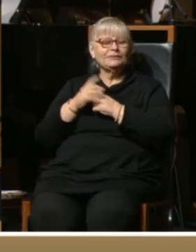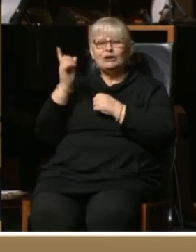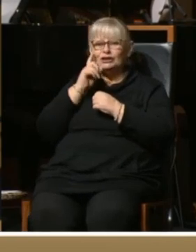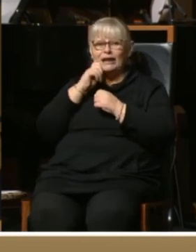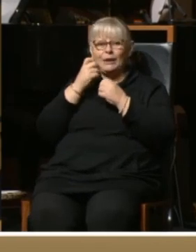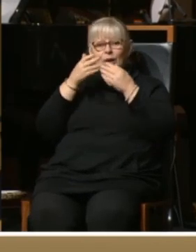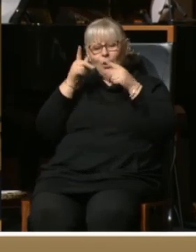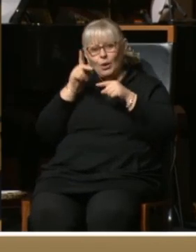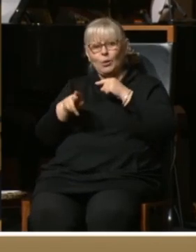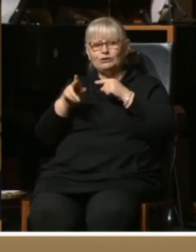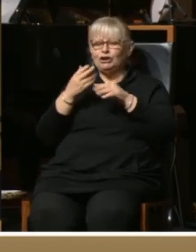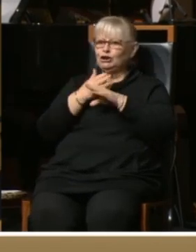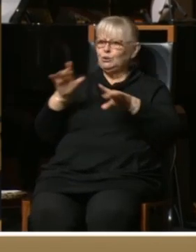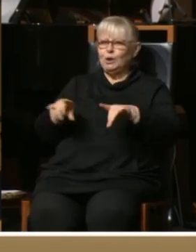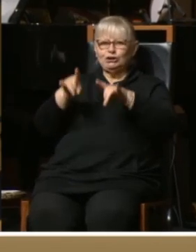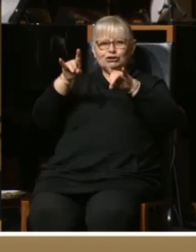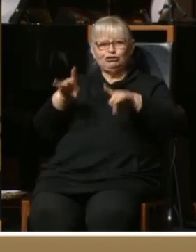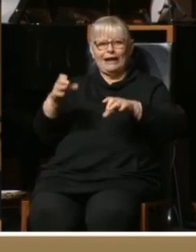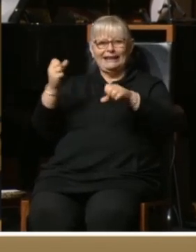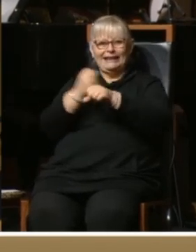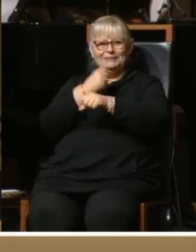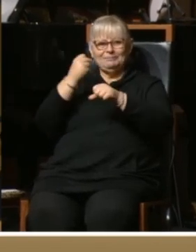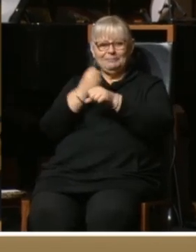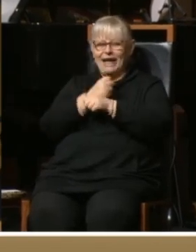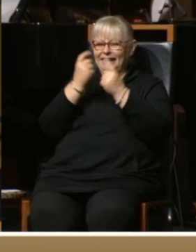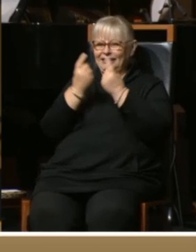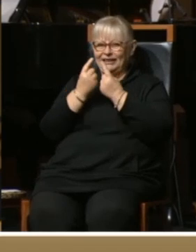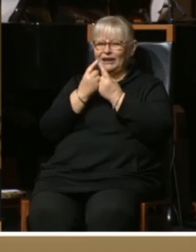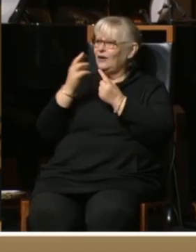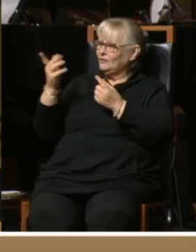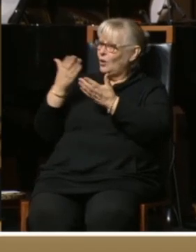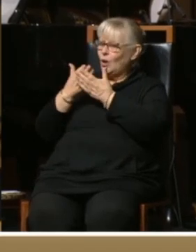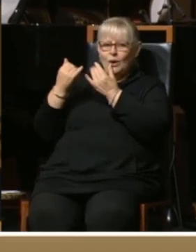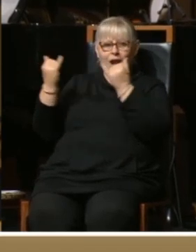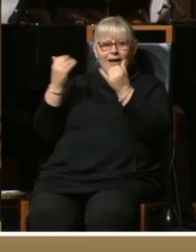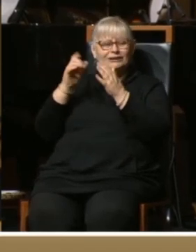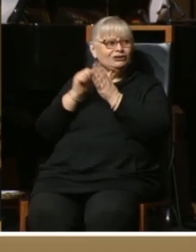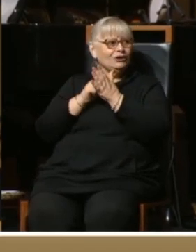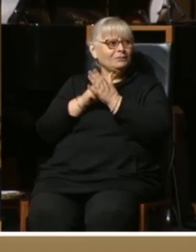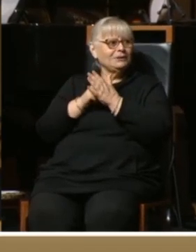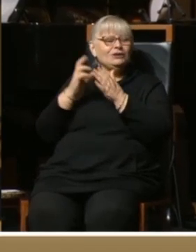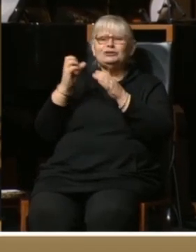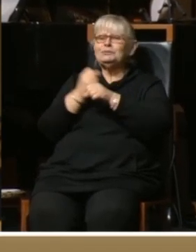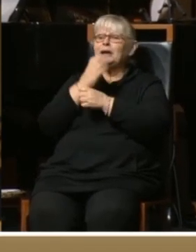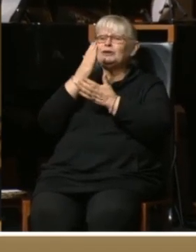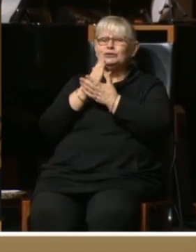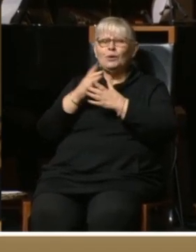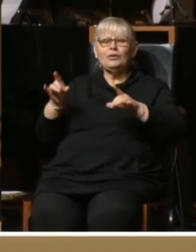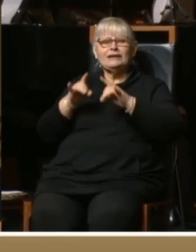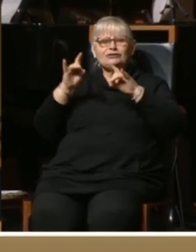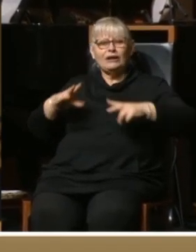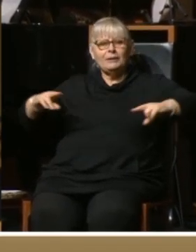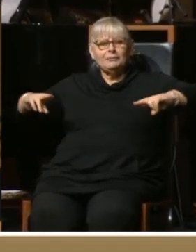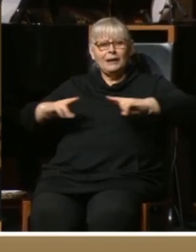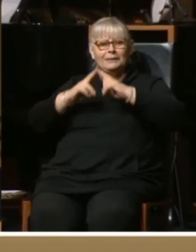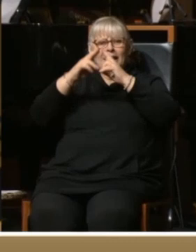new Australian-made products in the Parliament shop for all ages and a new online shop to ensure that Australian Parliament House sells the